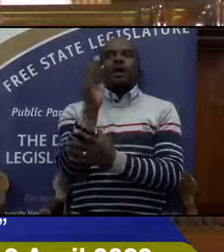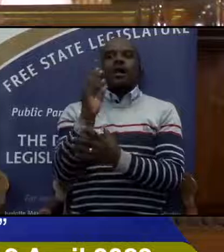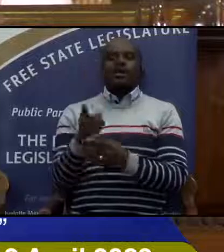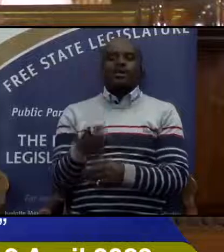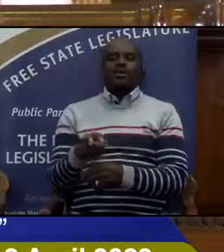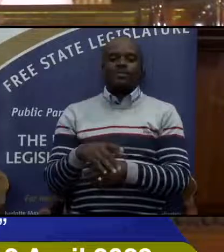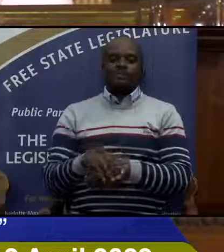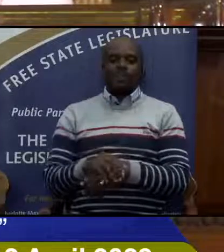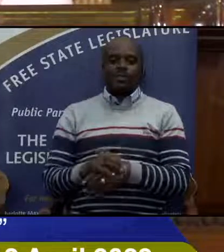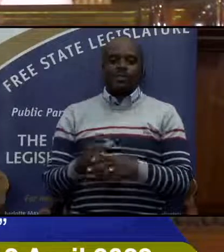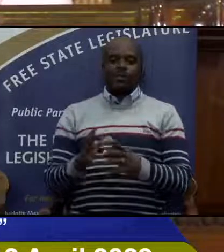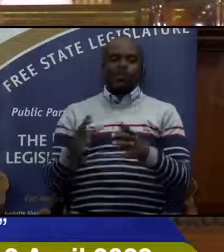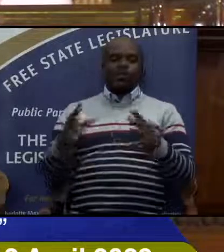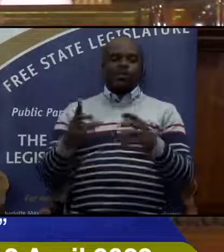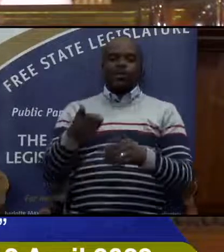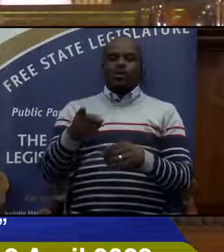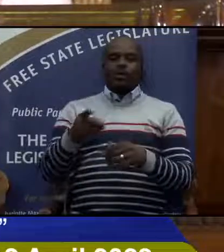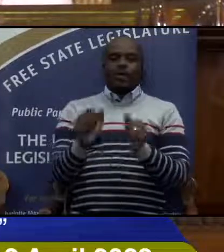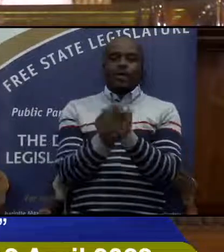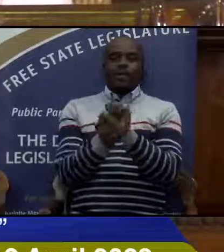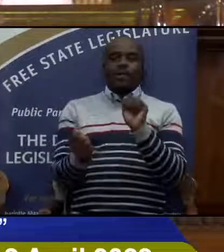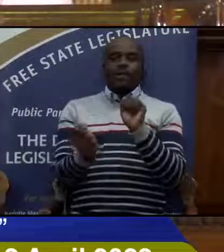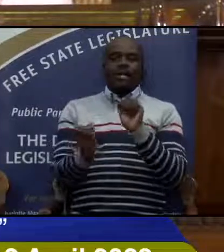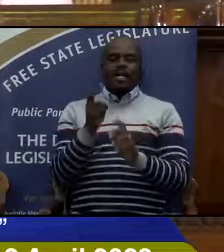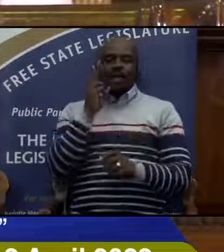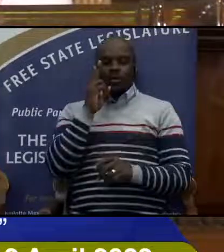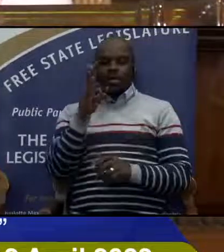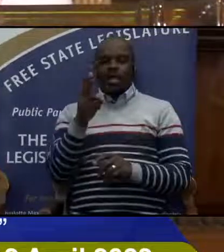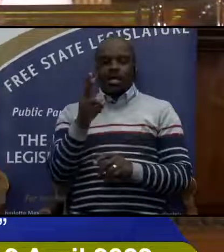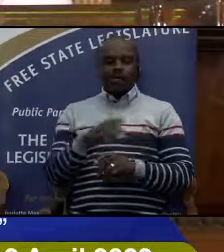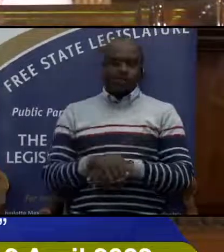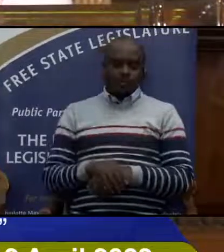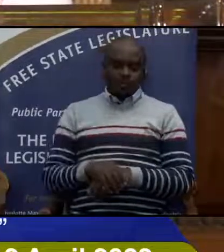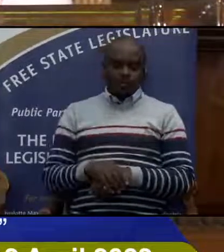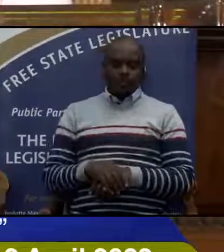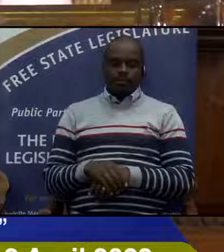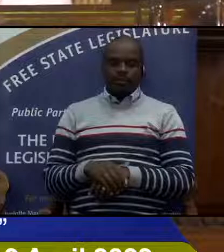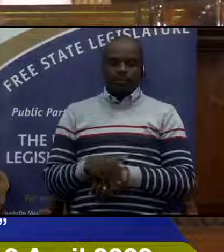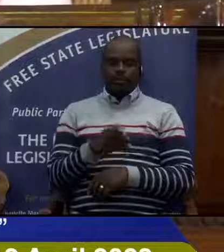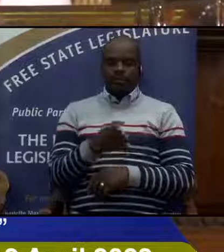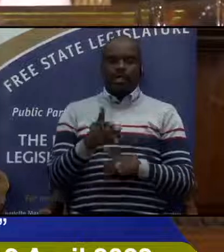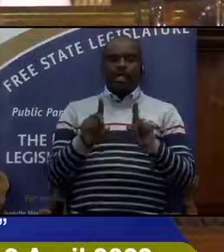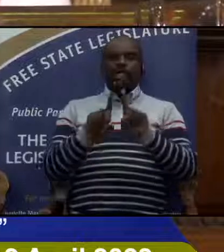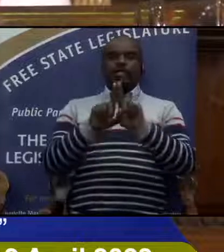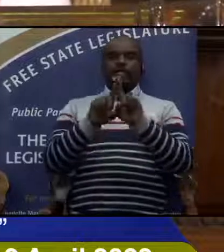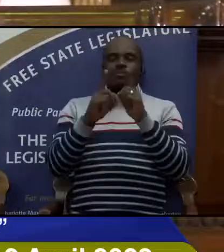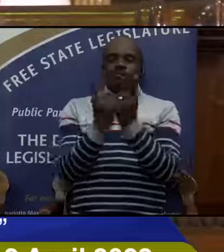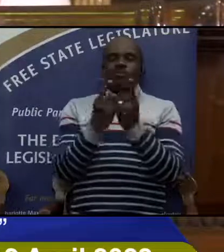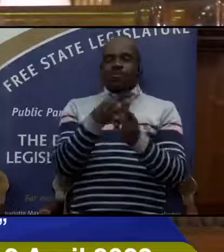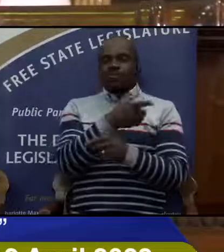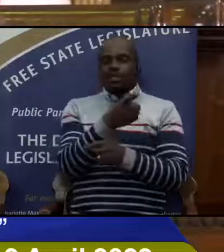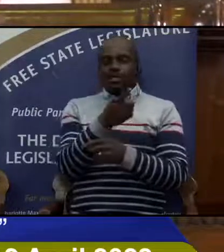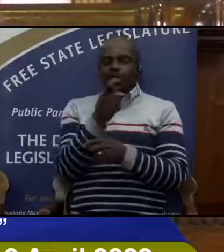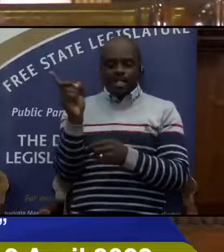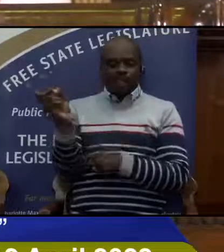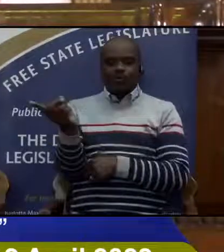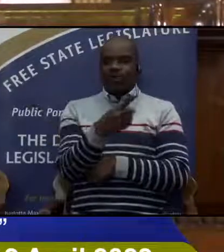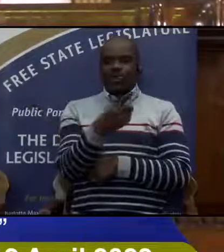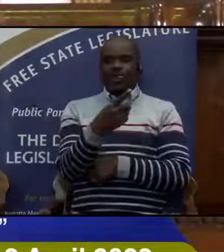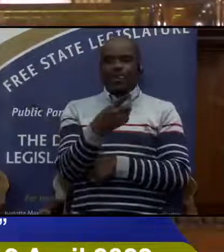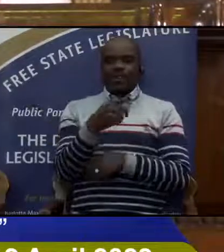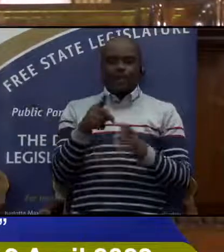transformation. By monitoring all the department plans on youth and women economic